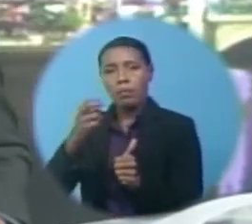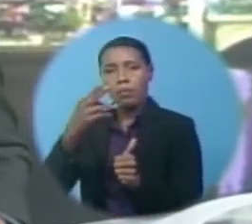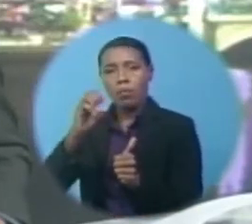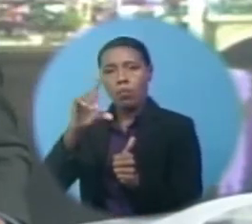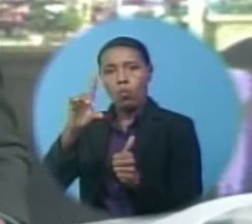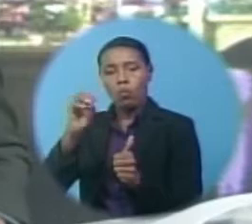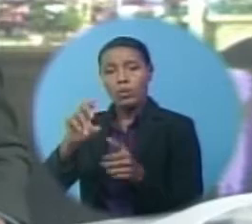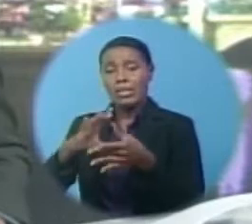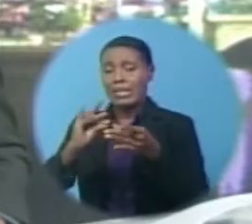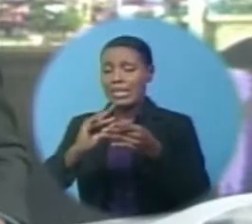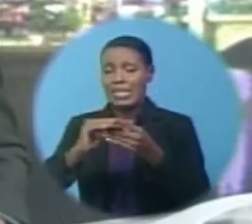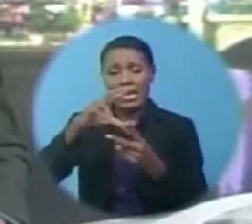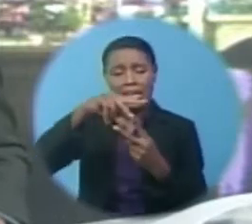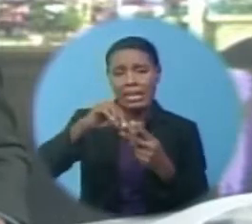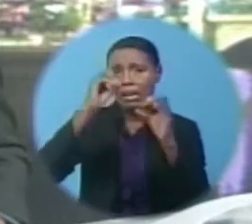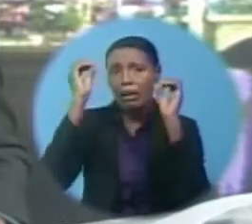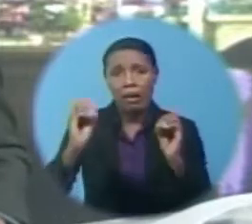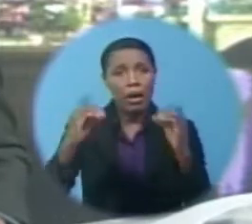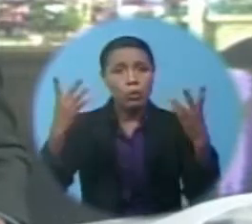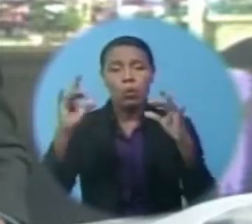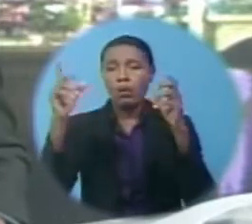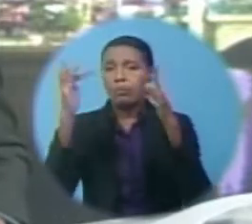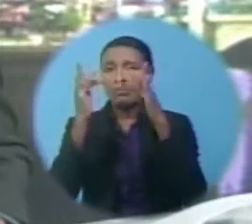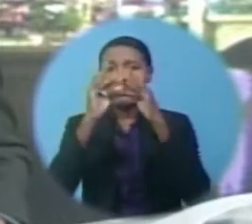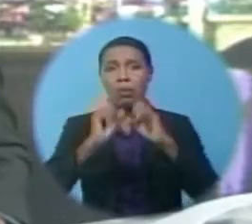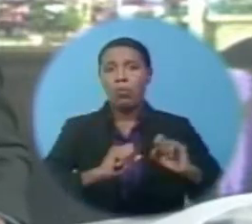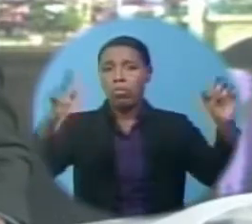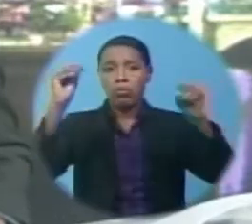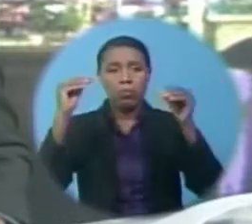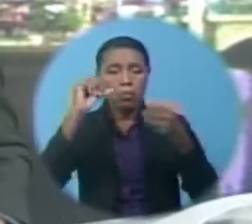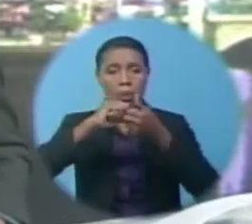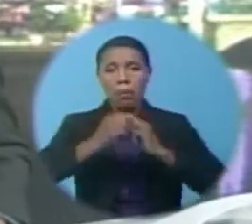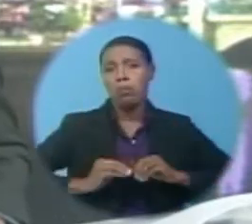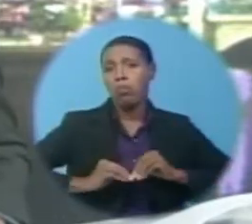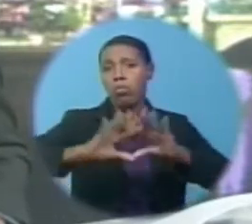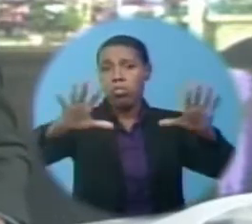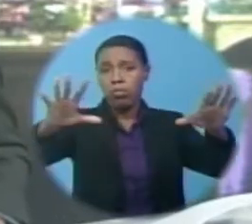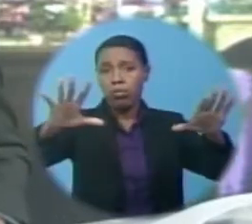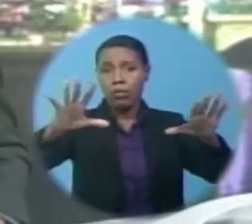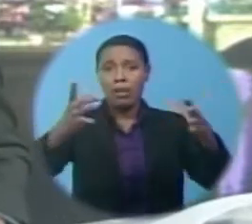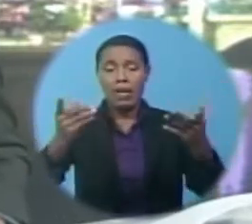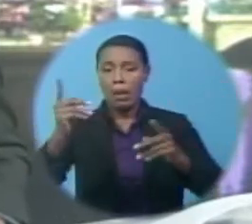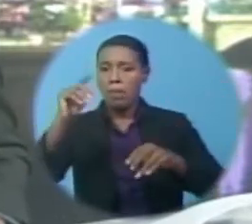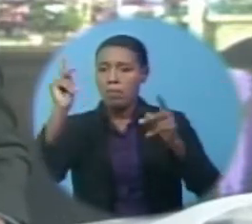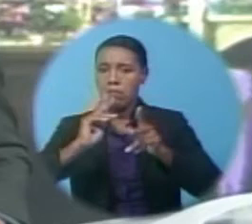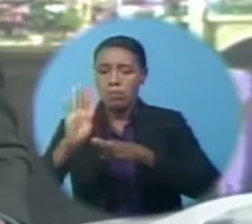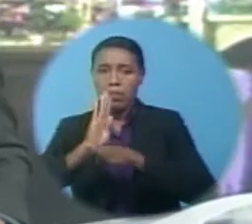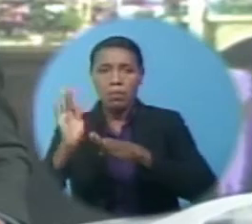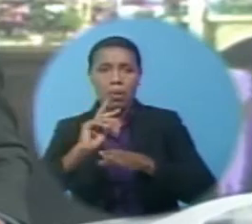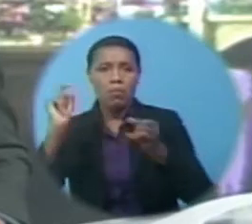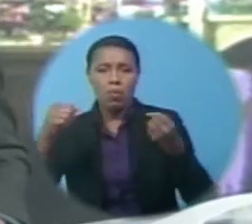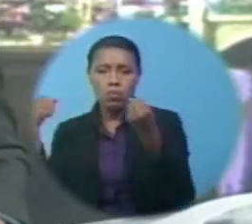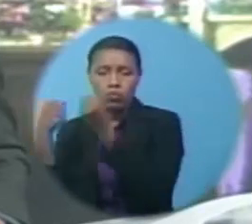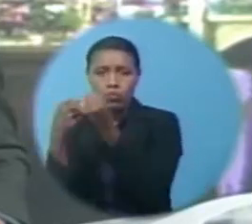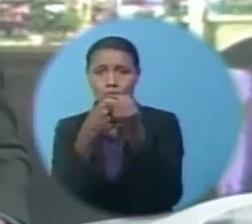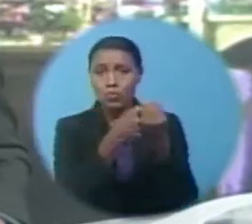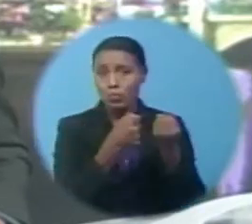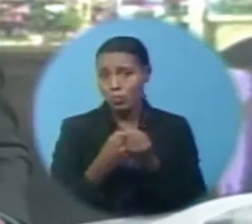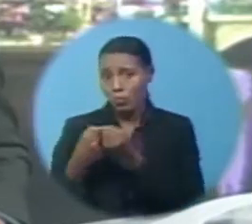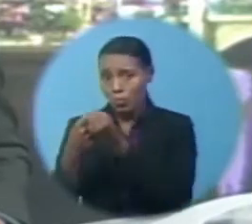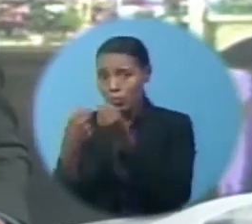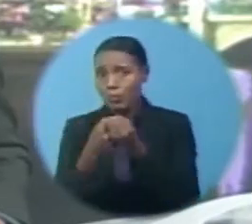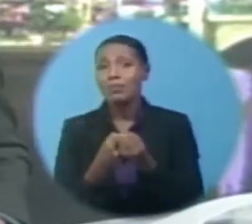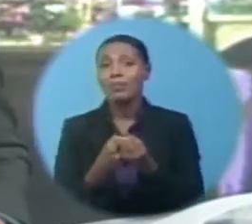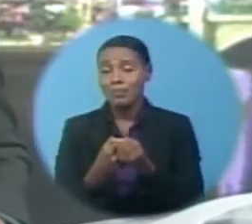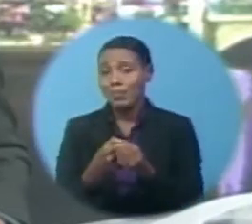he was left with no choice but to turn to social media to highlight his plight. After going live, he has won the support of several Barbadians,